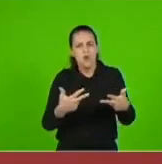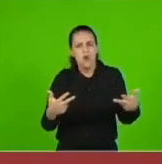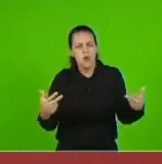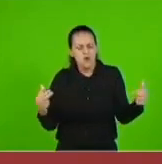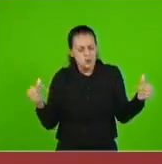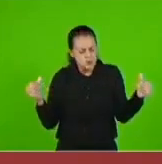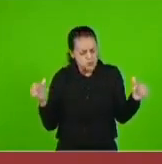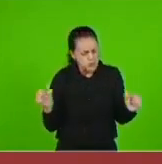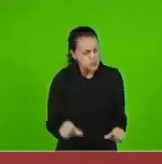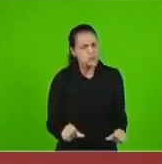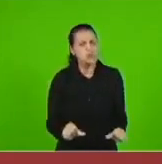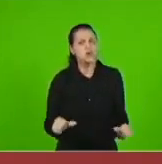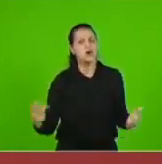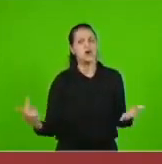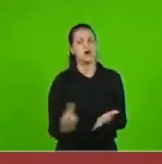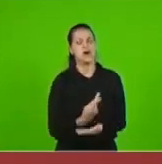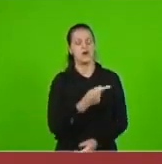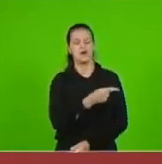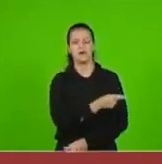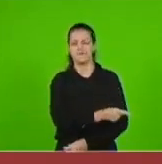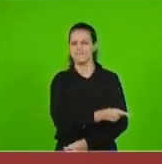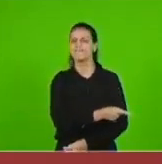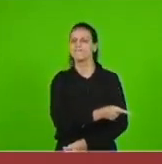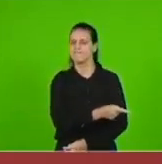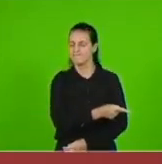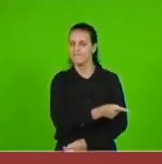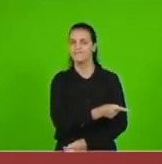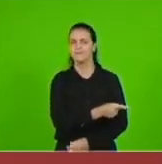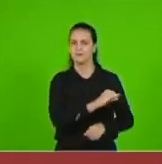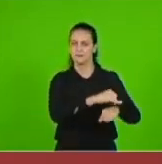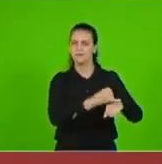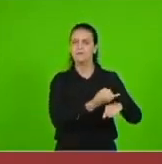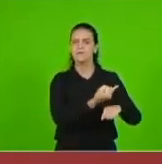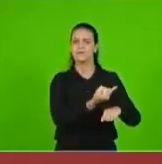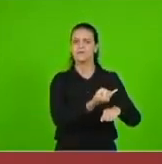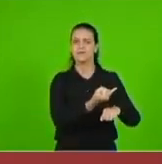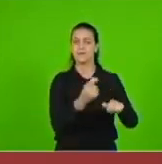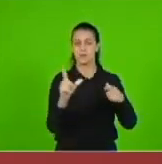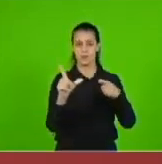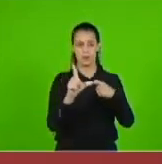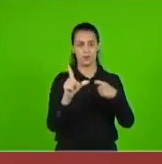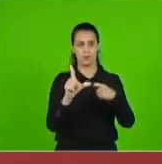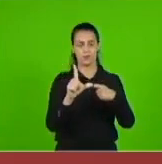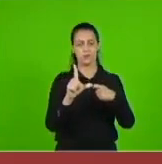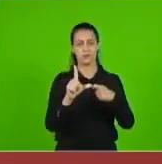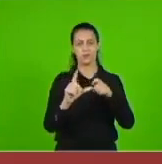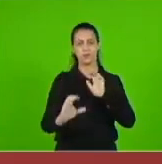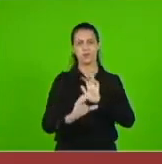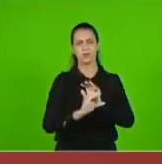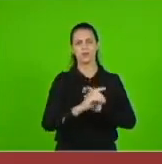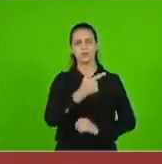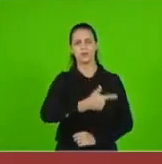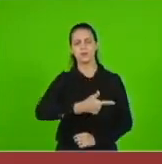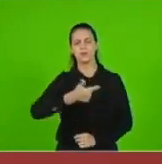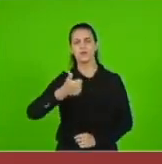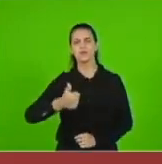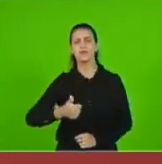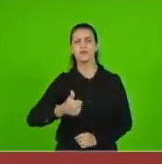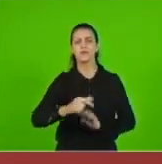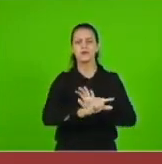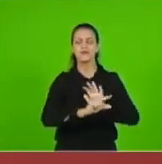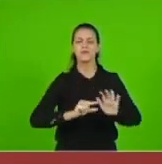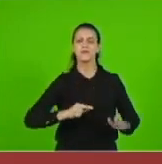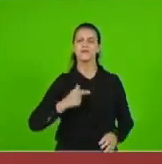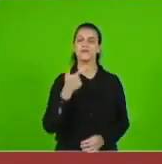that terrible situations would happen to the city of Jerusalem, as is written in the Gospel of Luke,